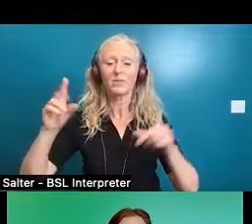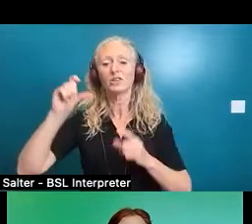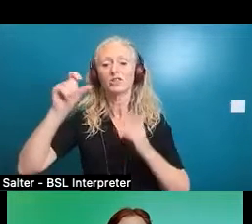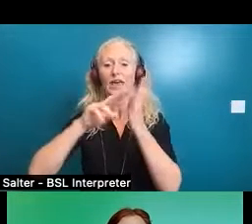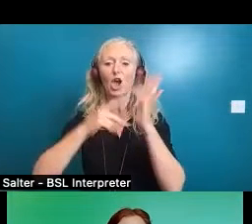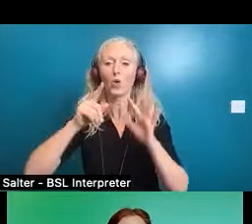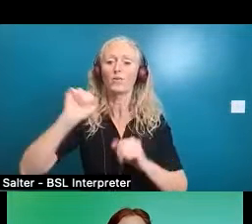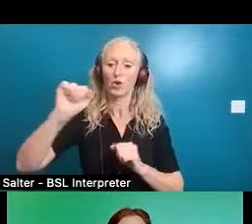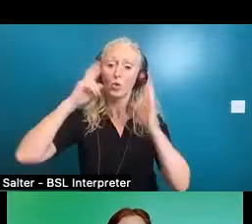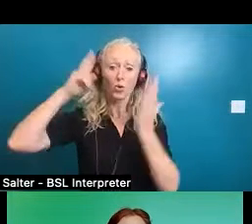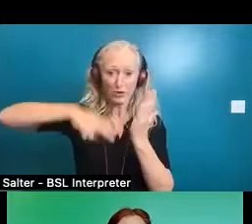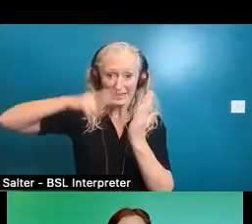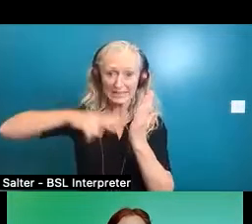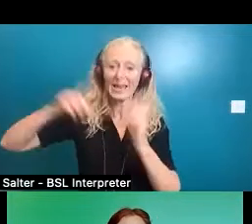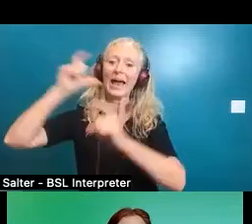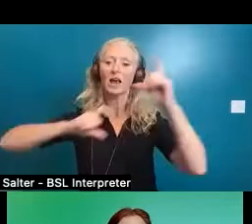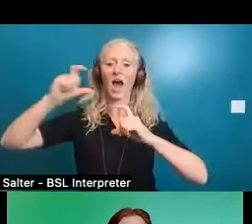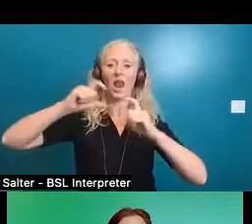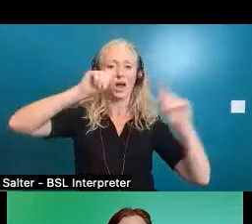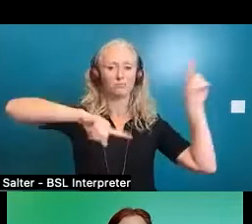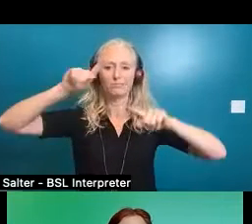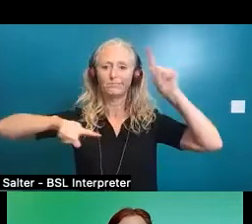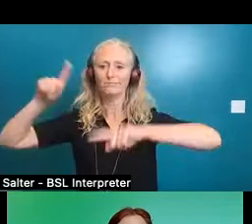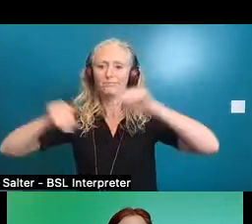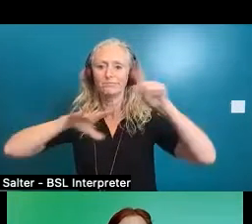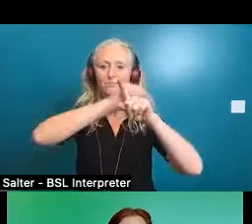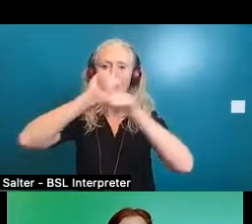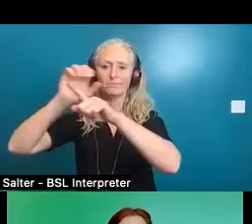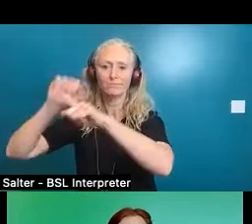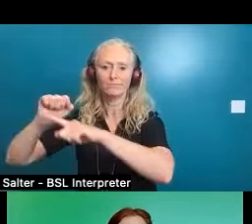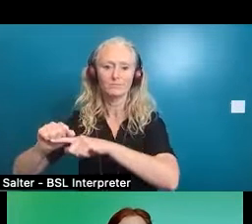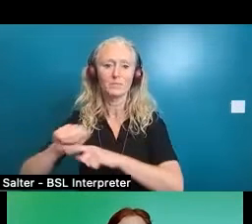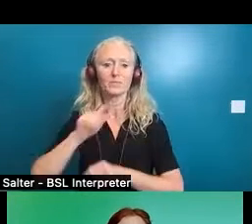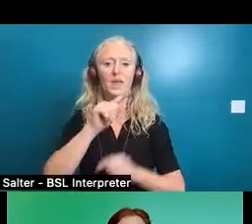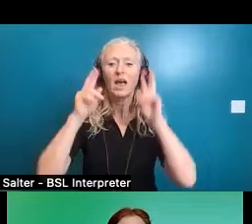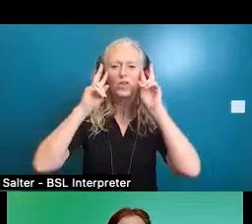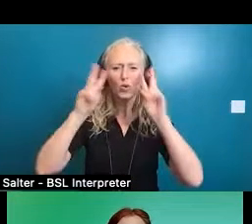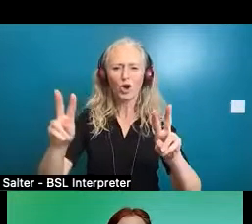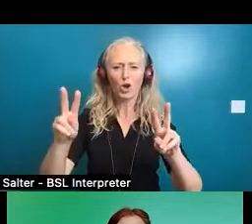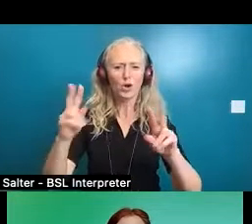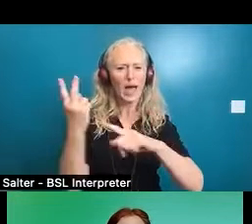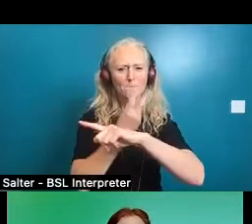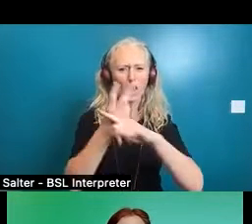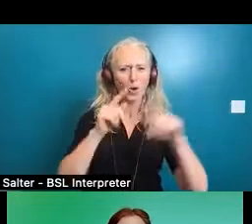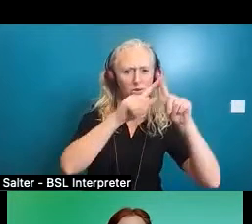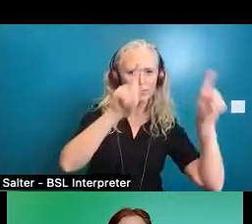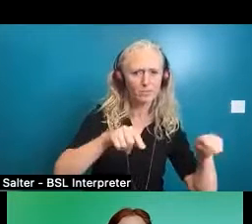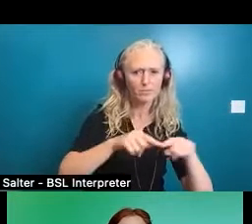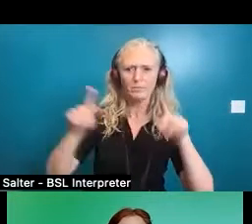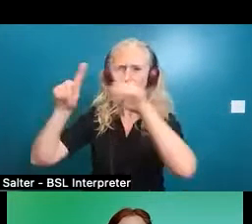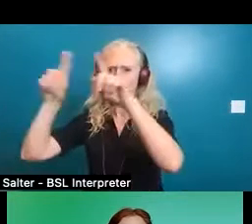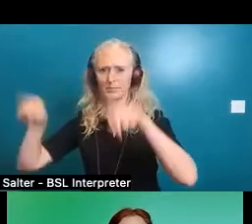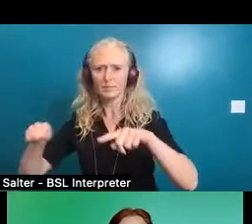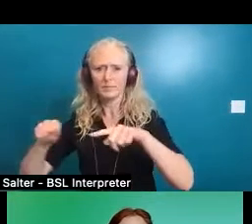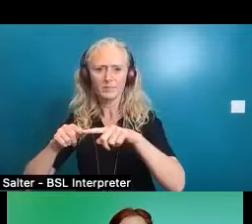notice in both the hearing cell and these rod and cone photoreceptor, there is a connecting